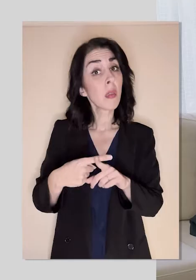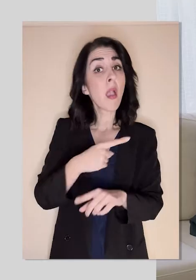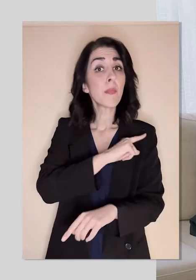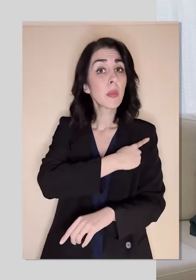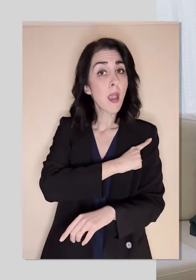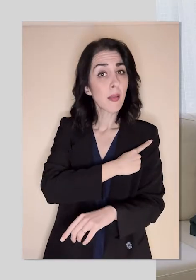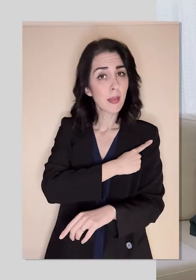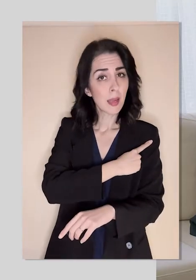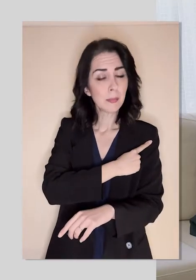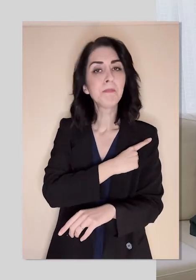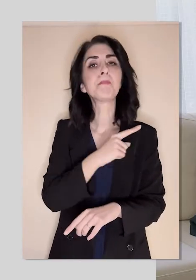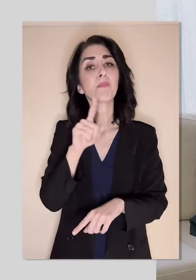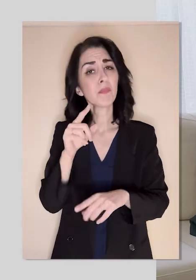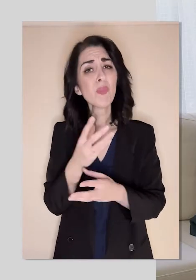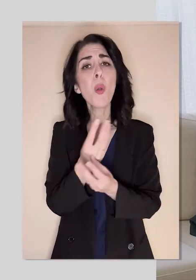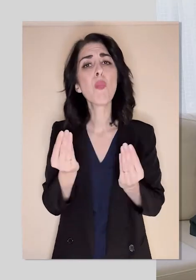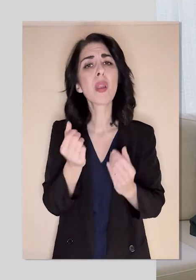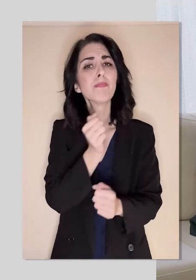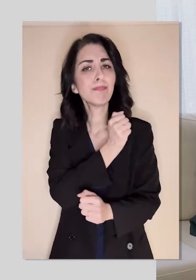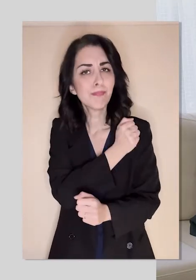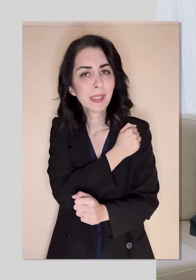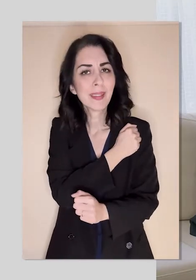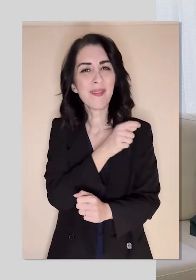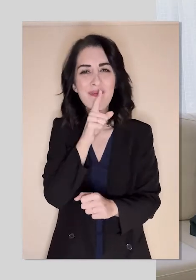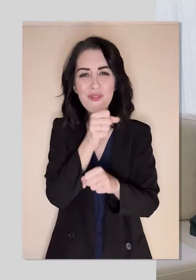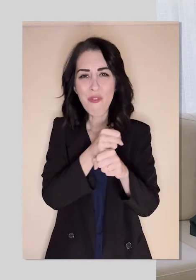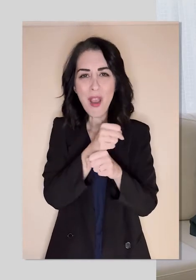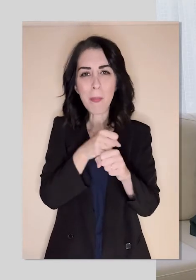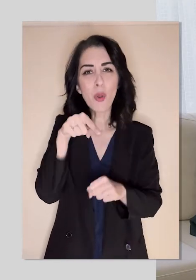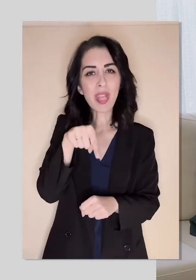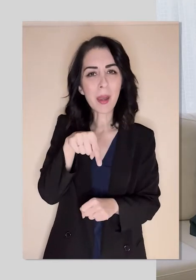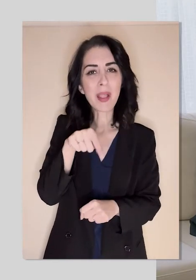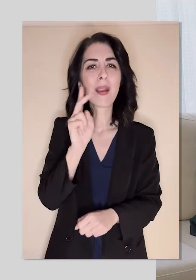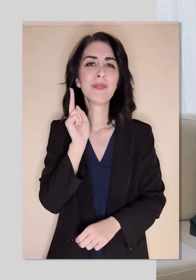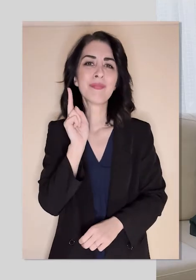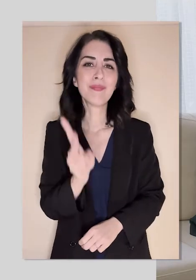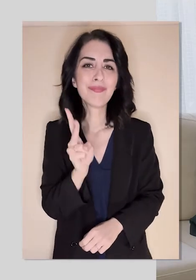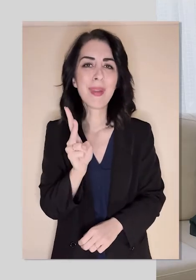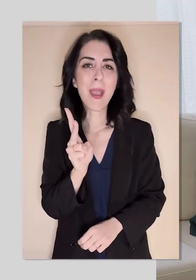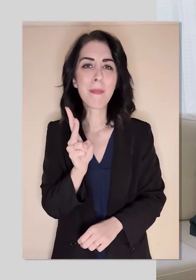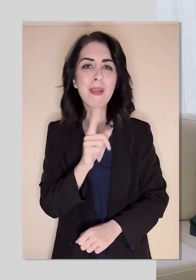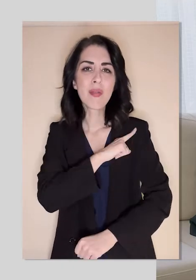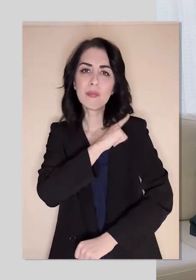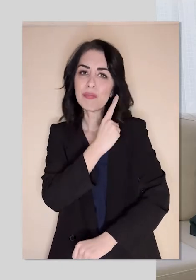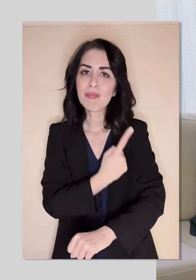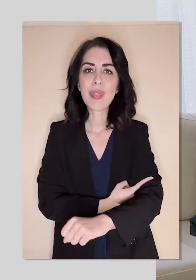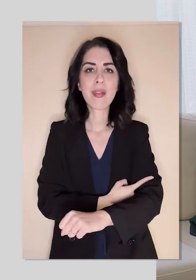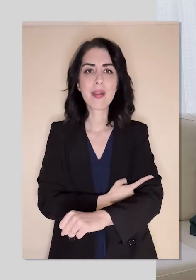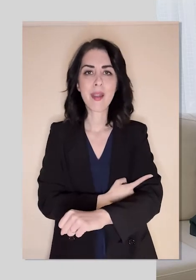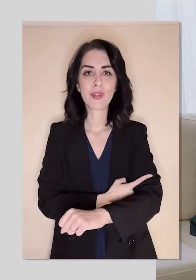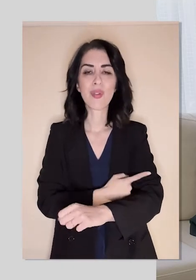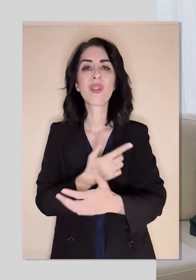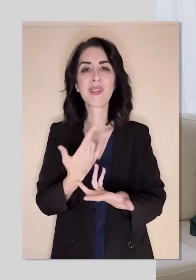that these medications can be very dangerous. These medications are too strong, and it's wrong to